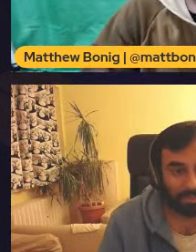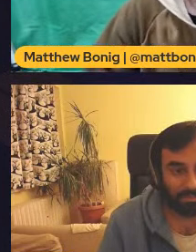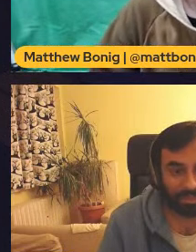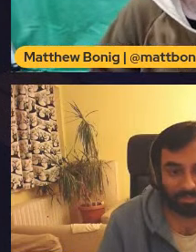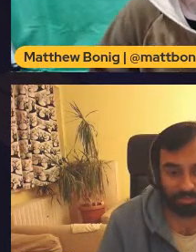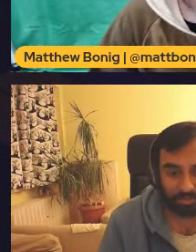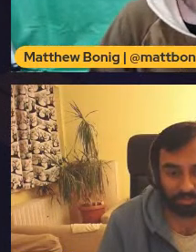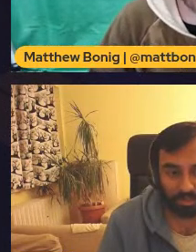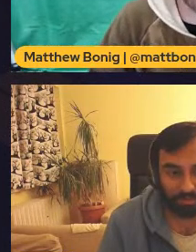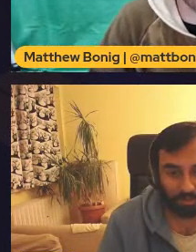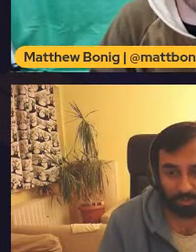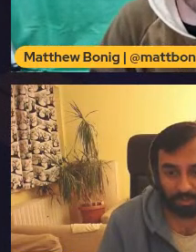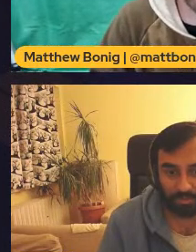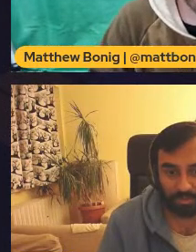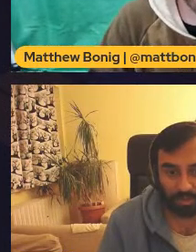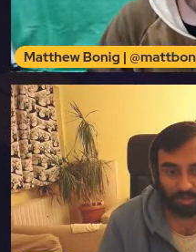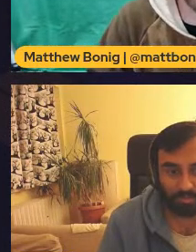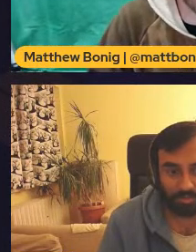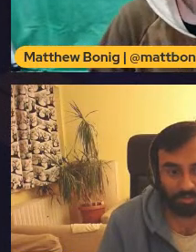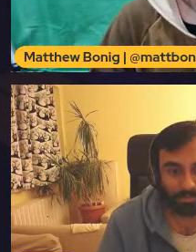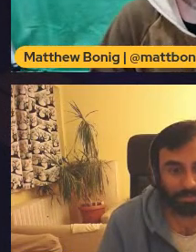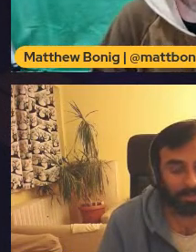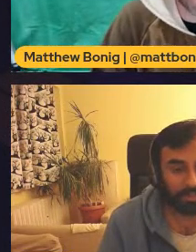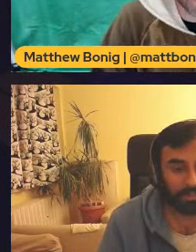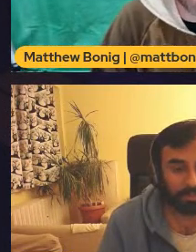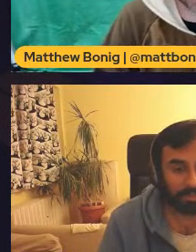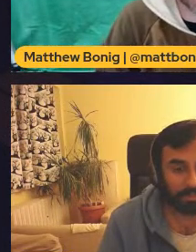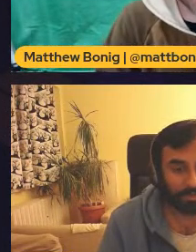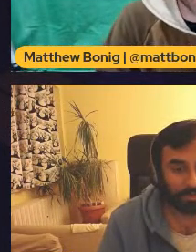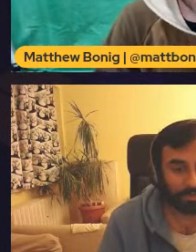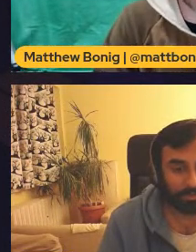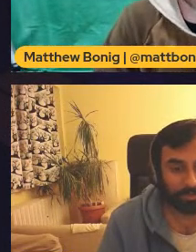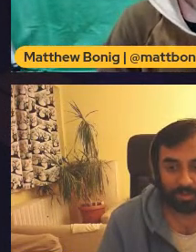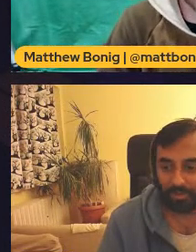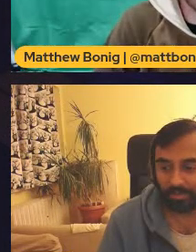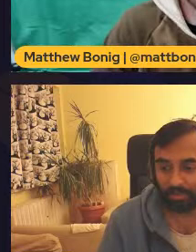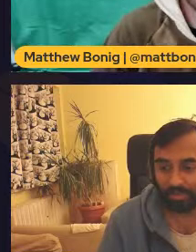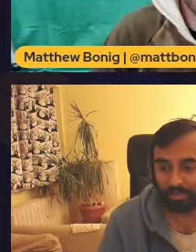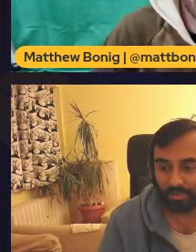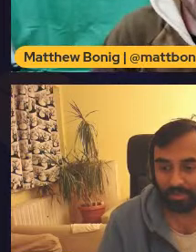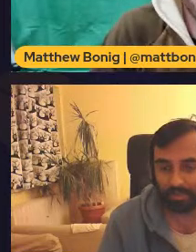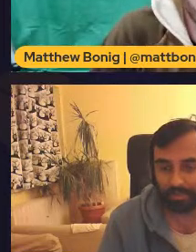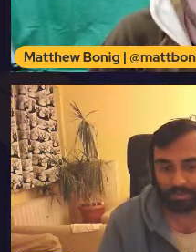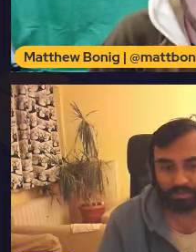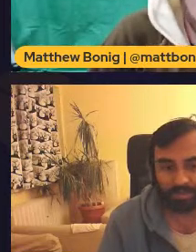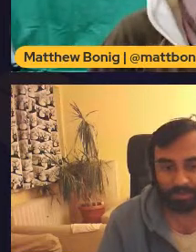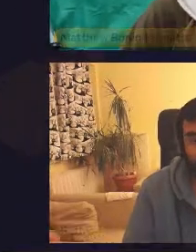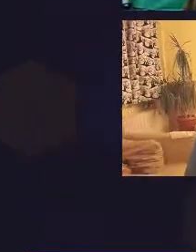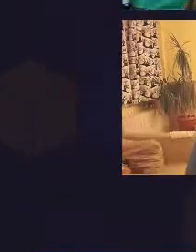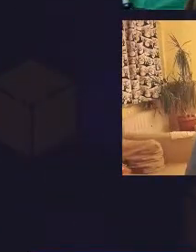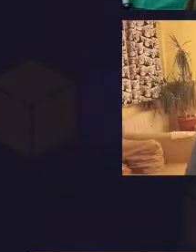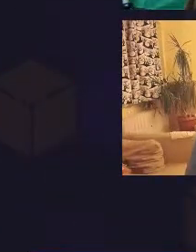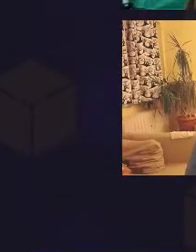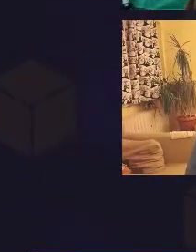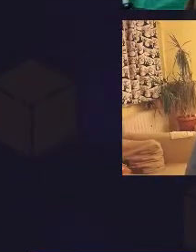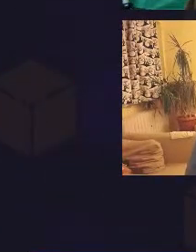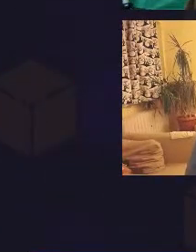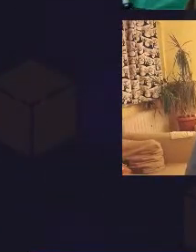A big round of thanks to our speakers and also to the interpreters on both tracks. They have been doing a phenomenal